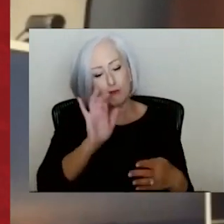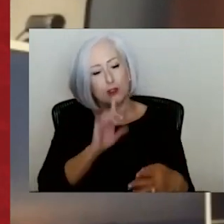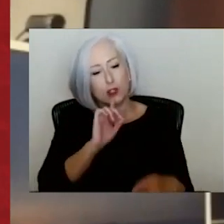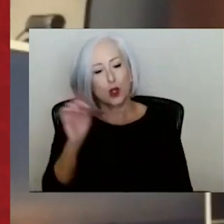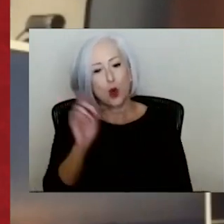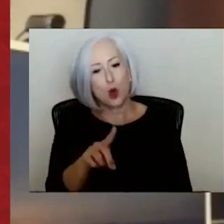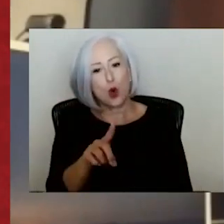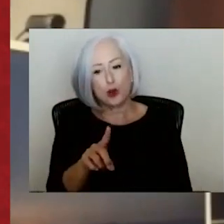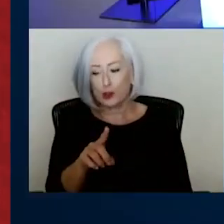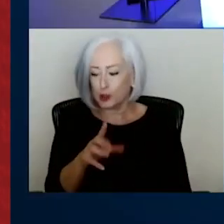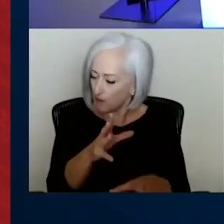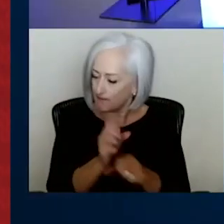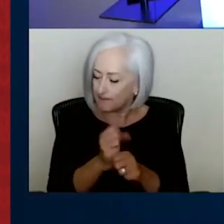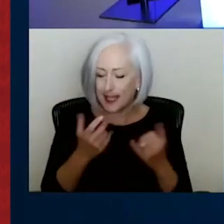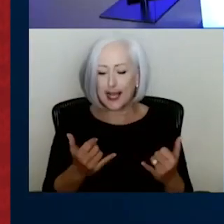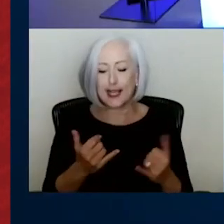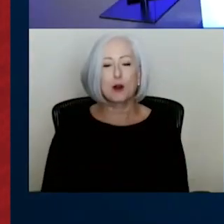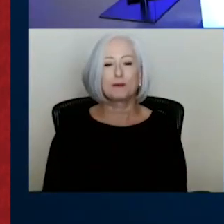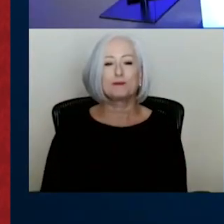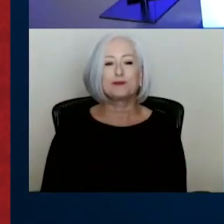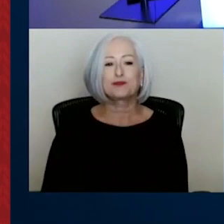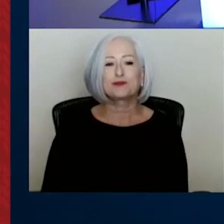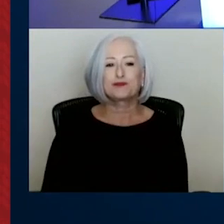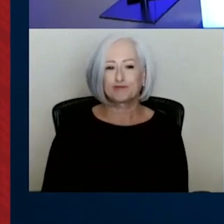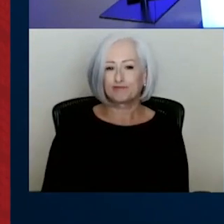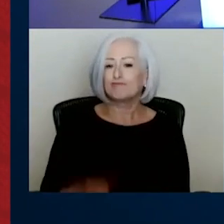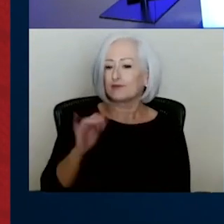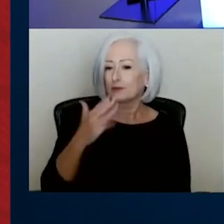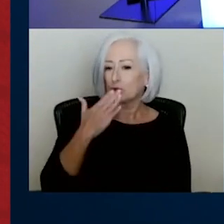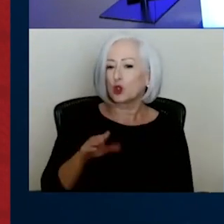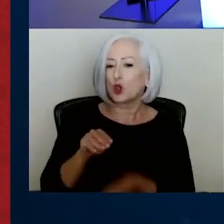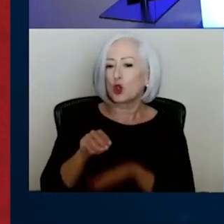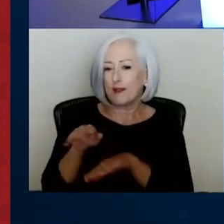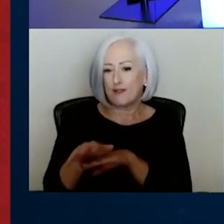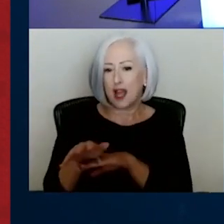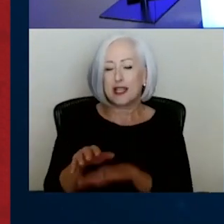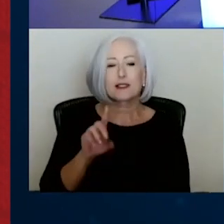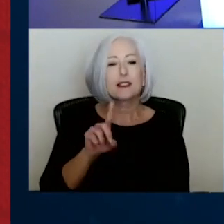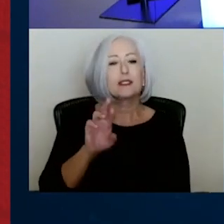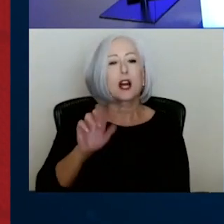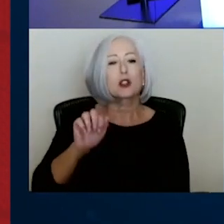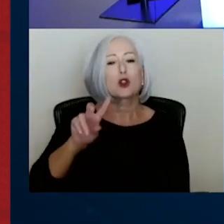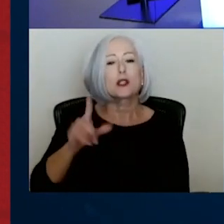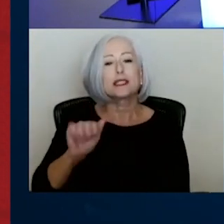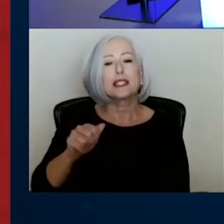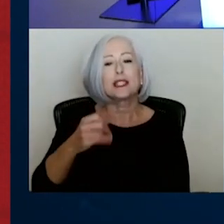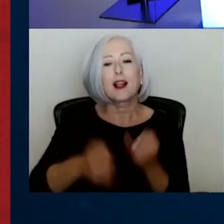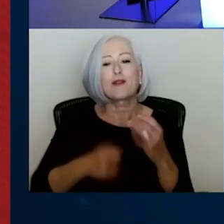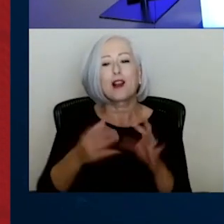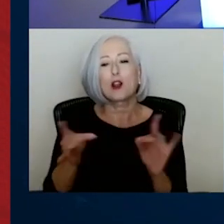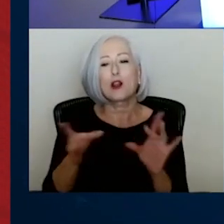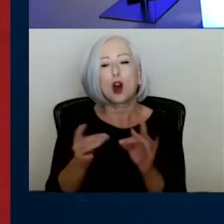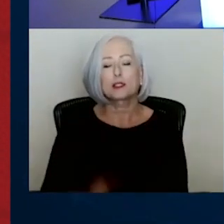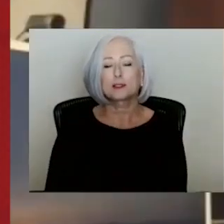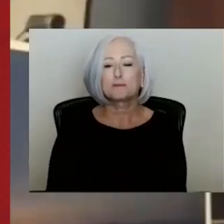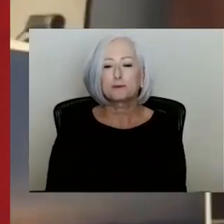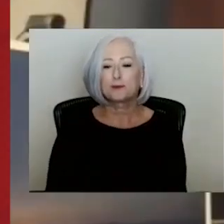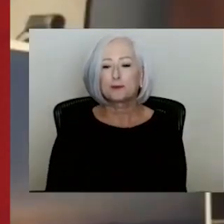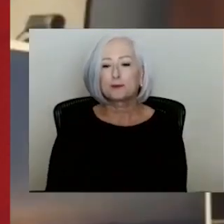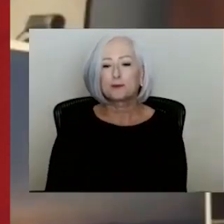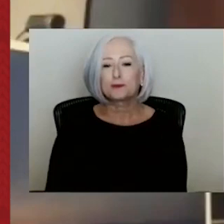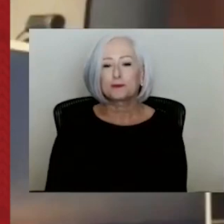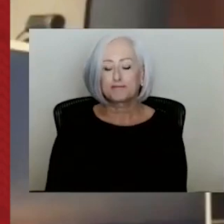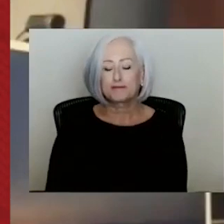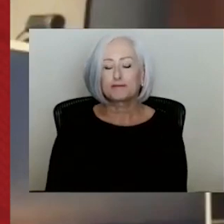Yeah, that I think is really good advice. Mm-hmm. Well, Dr. Diga, what are your final thoughts today? Yeah, I think just